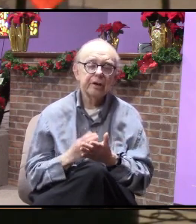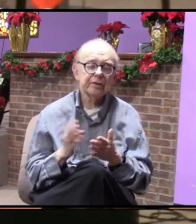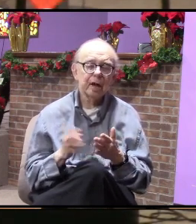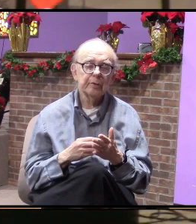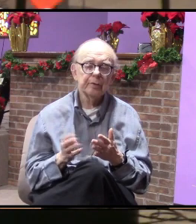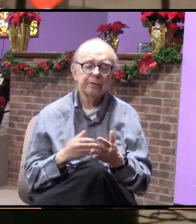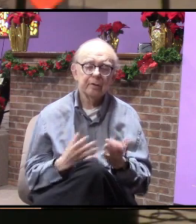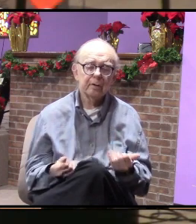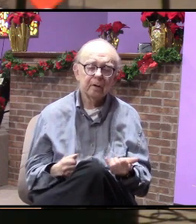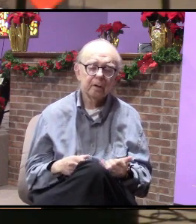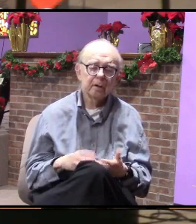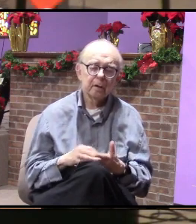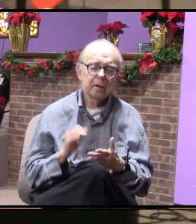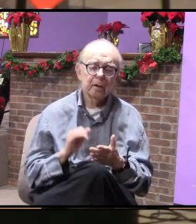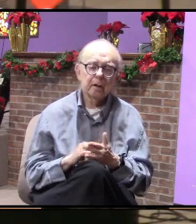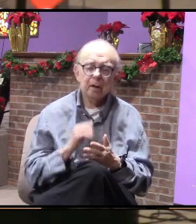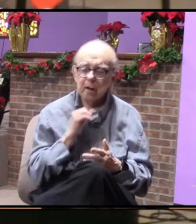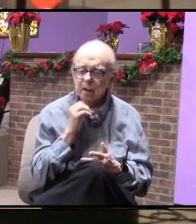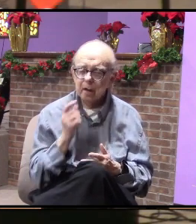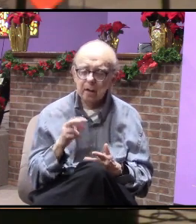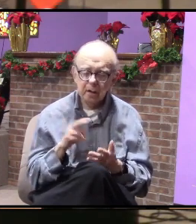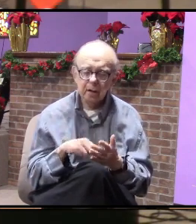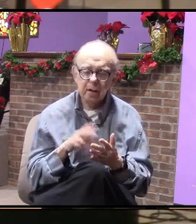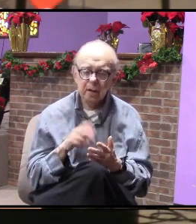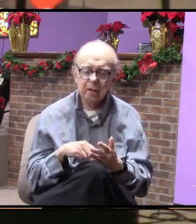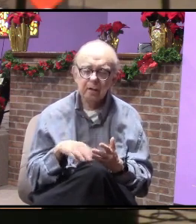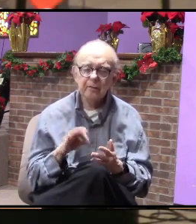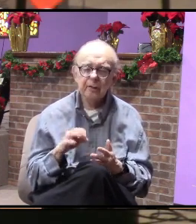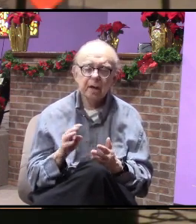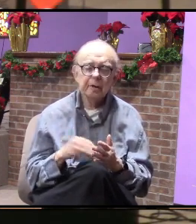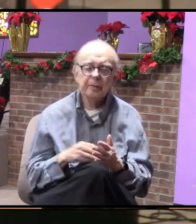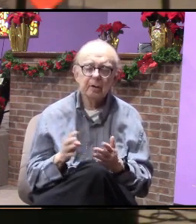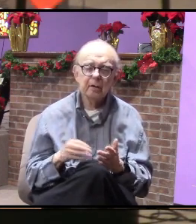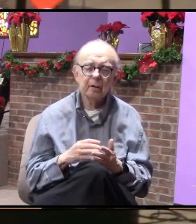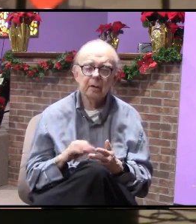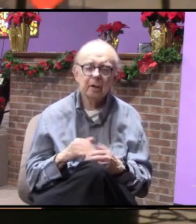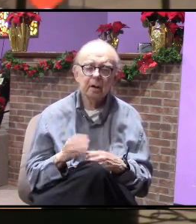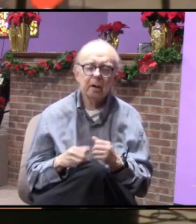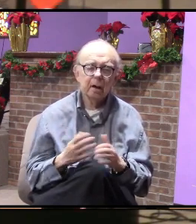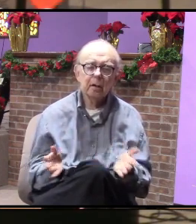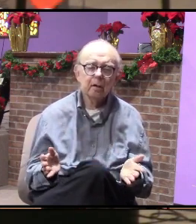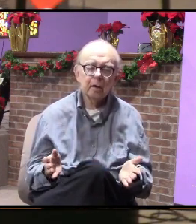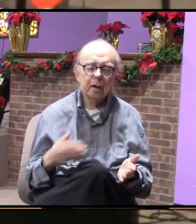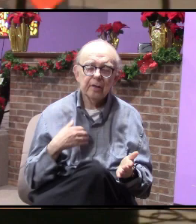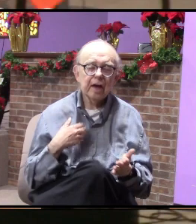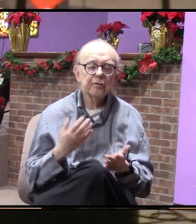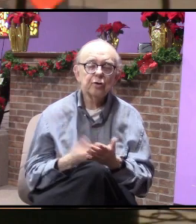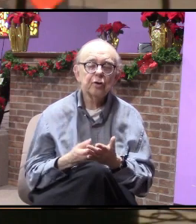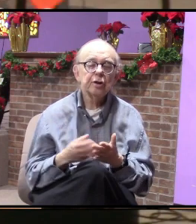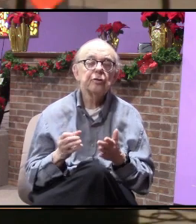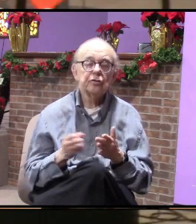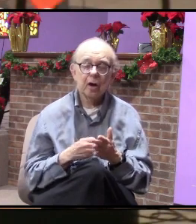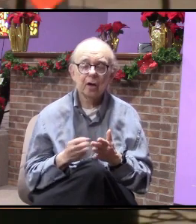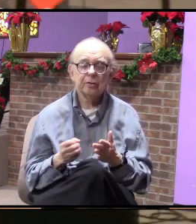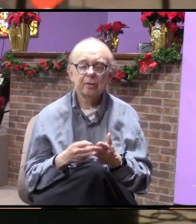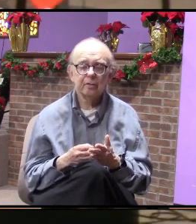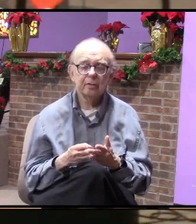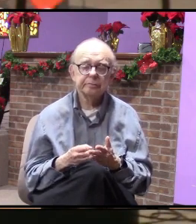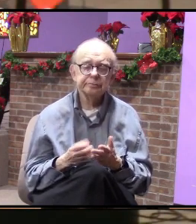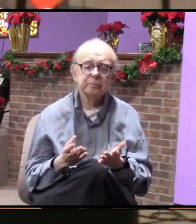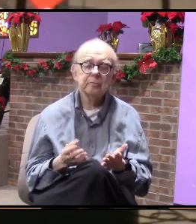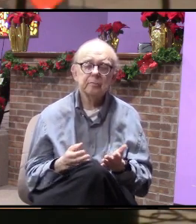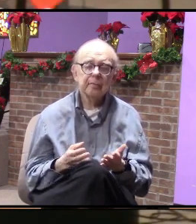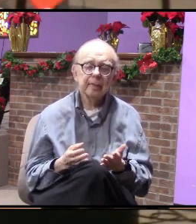And so you'll find it not just in reading, you'll find it in music. And that's how they come up with good songs. They'll come up